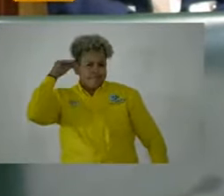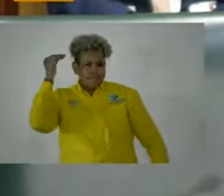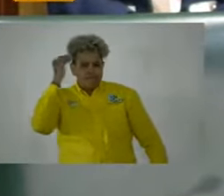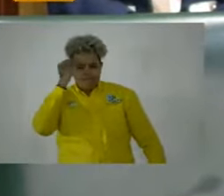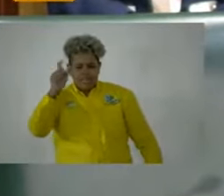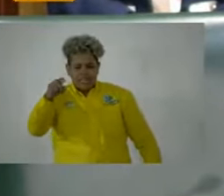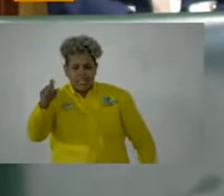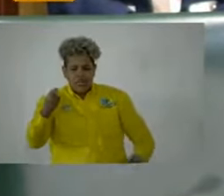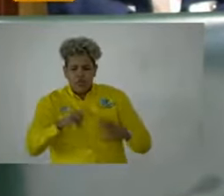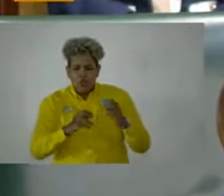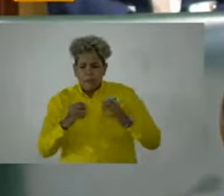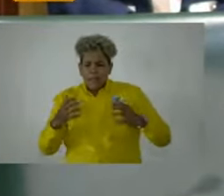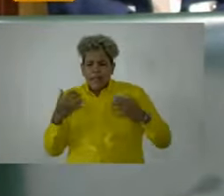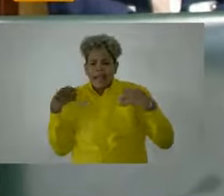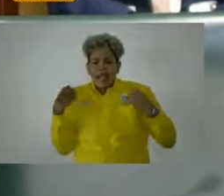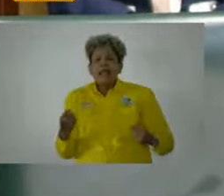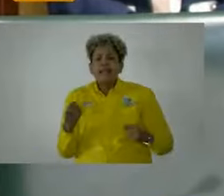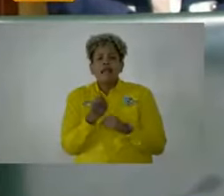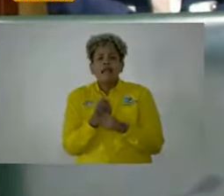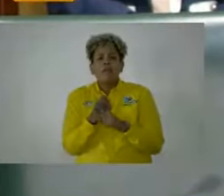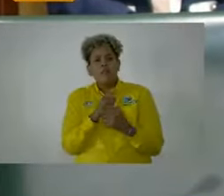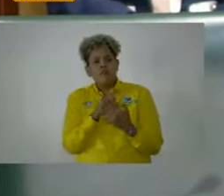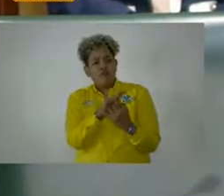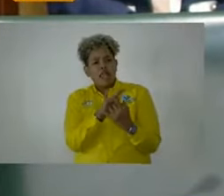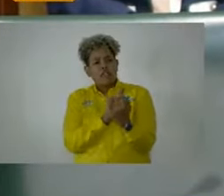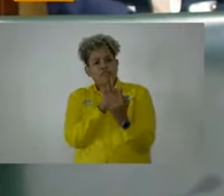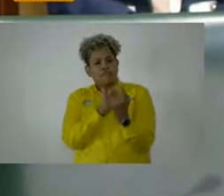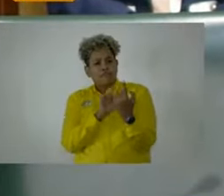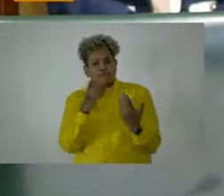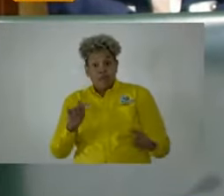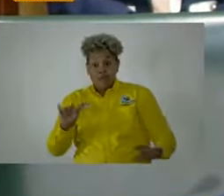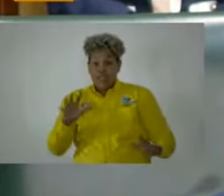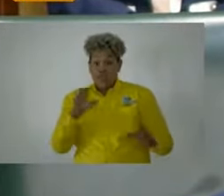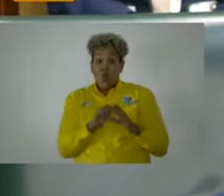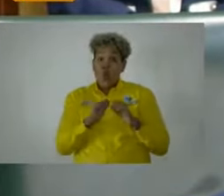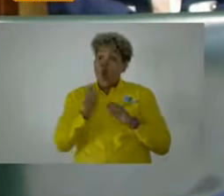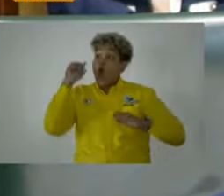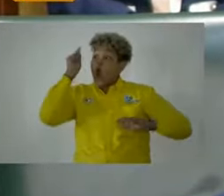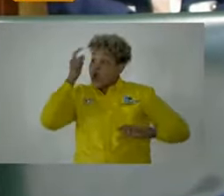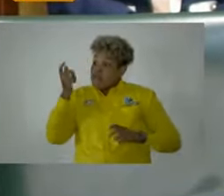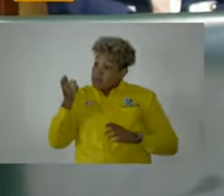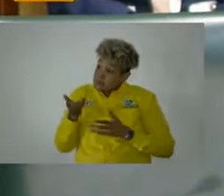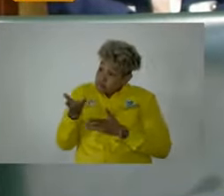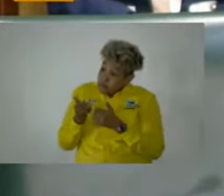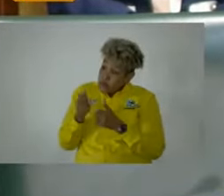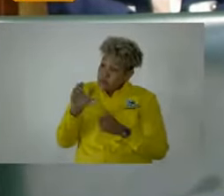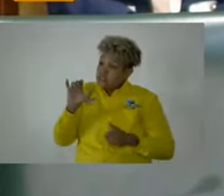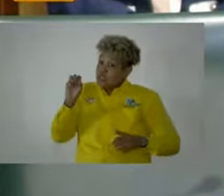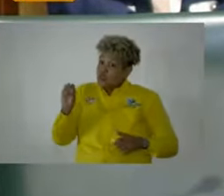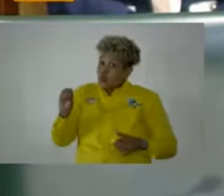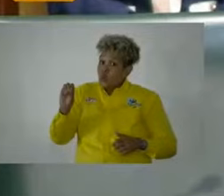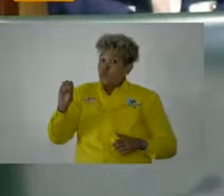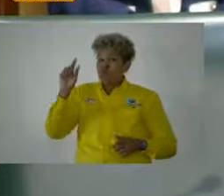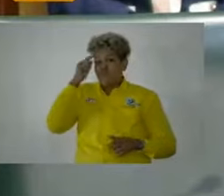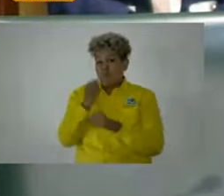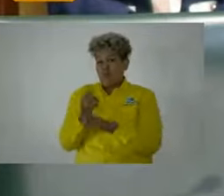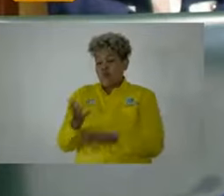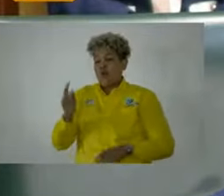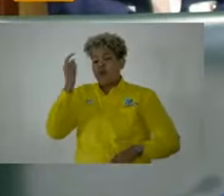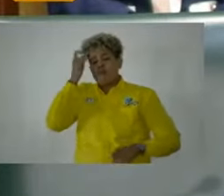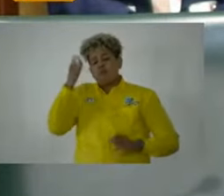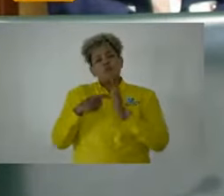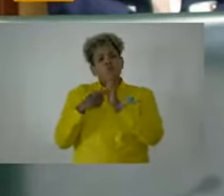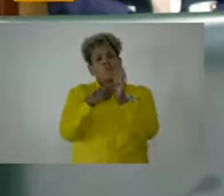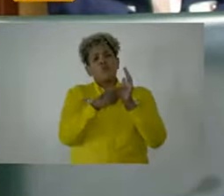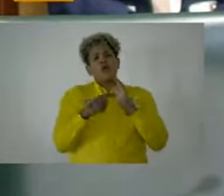need to build healthy employment relations. That includes how government treats the civil service. Government must set the